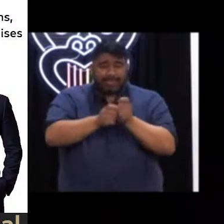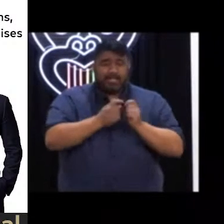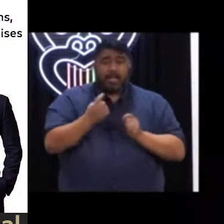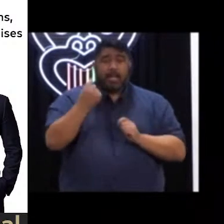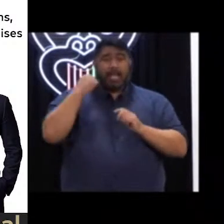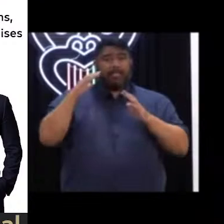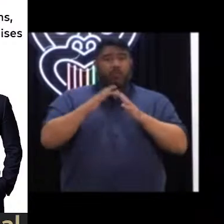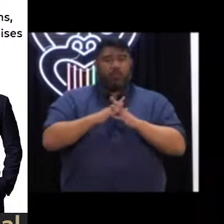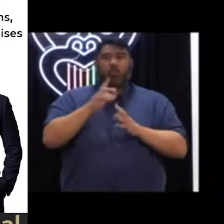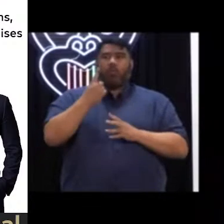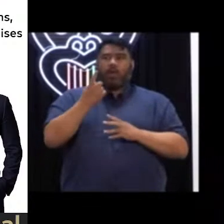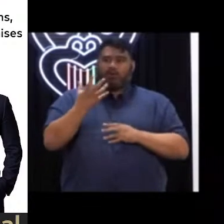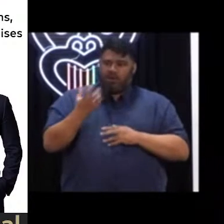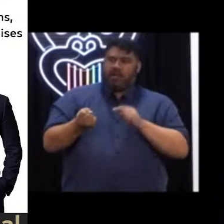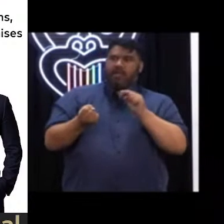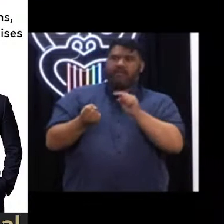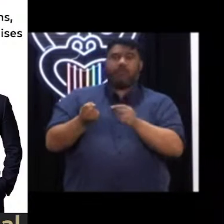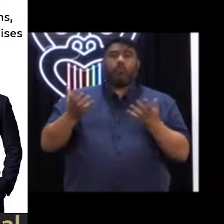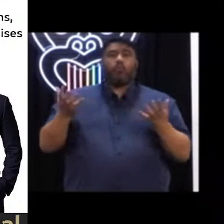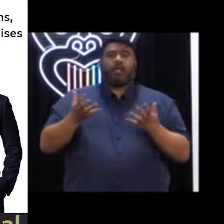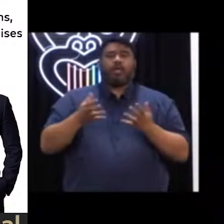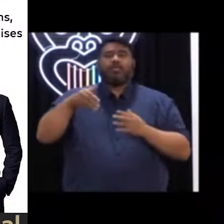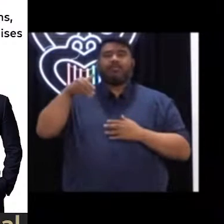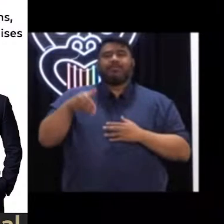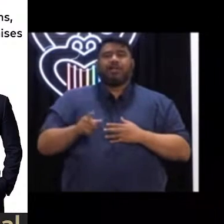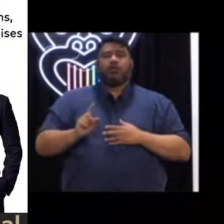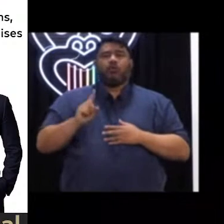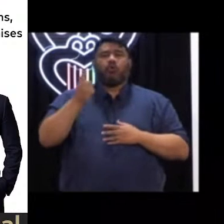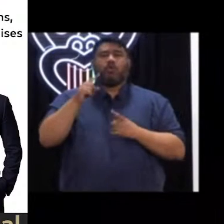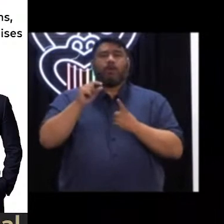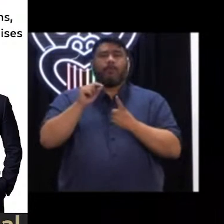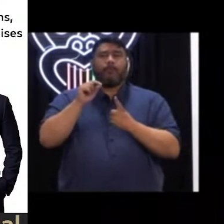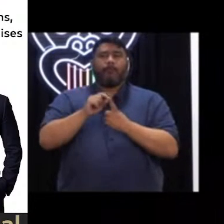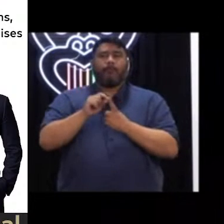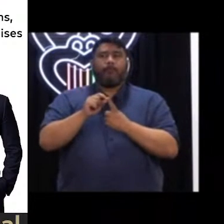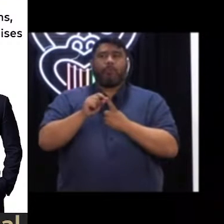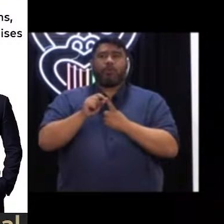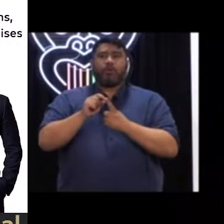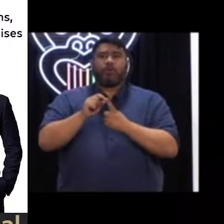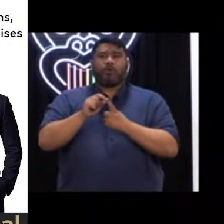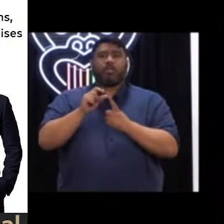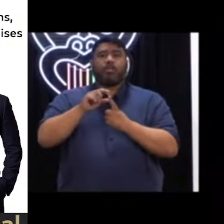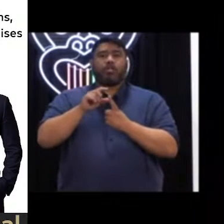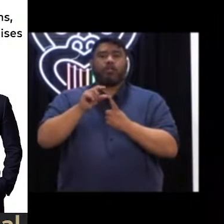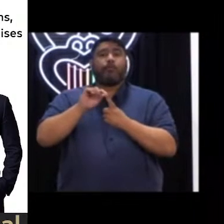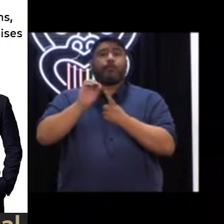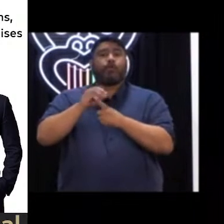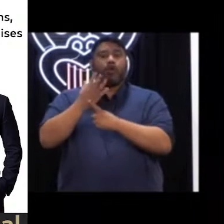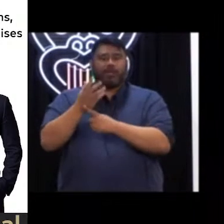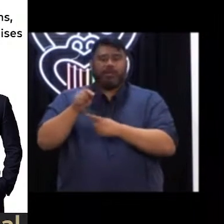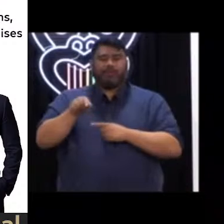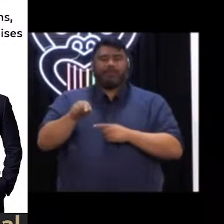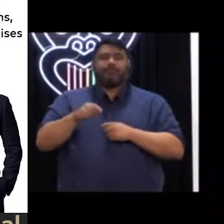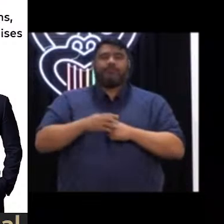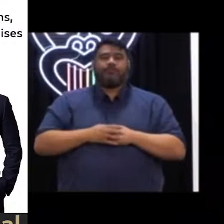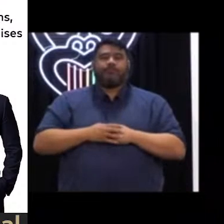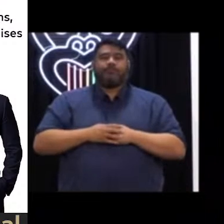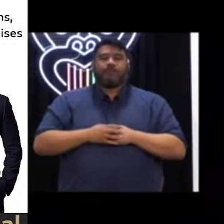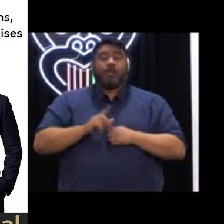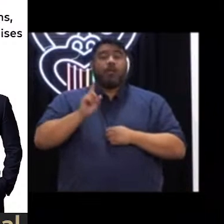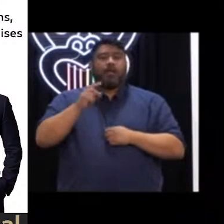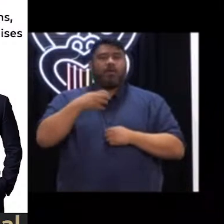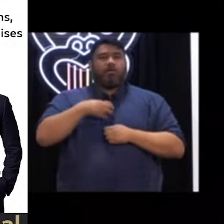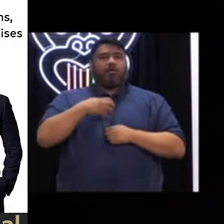in Pukekohe. Our public health team in Auckland advised that there have been 4 cases in the area who have previously been